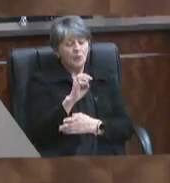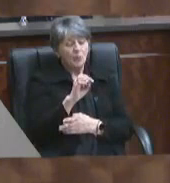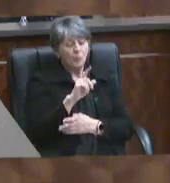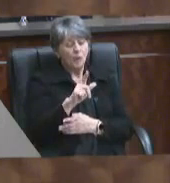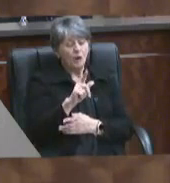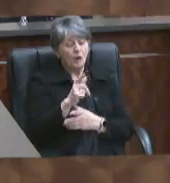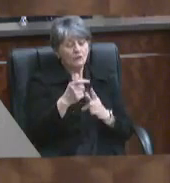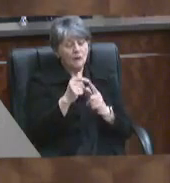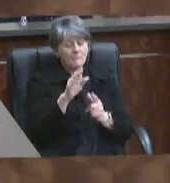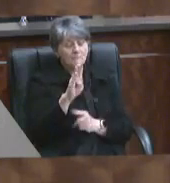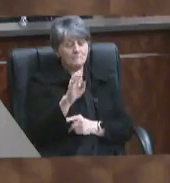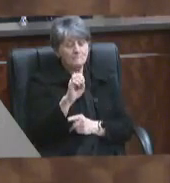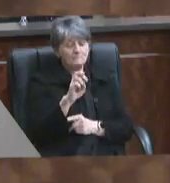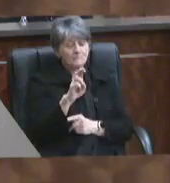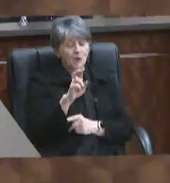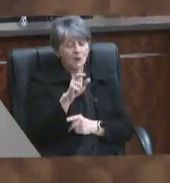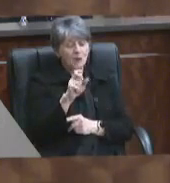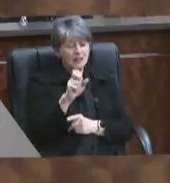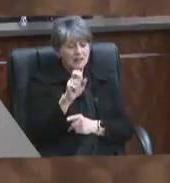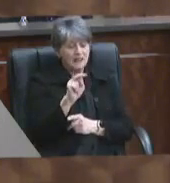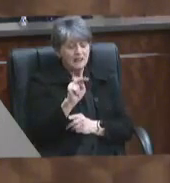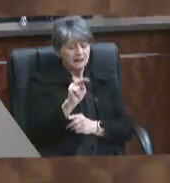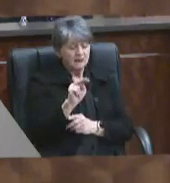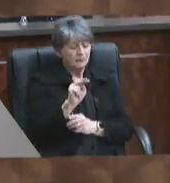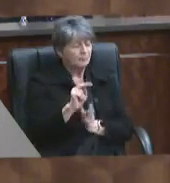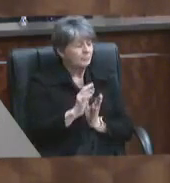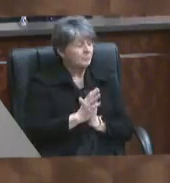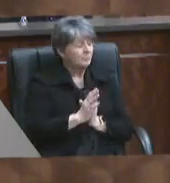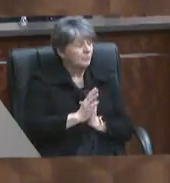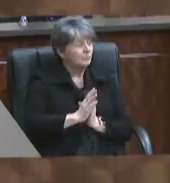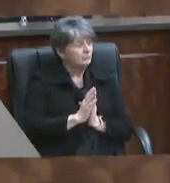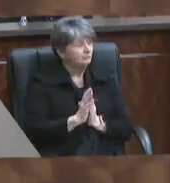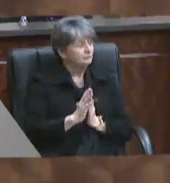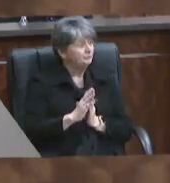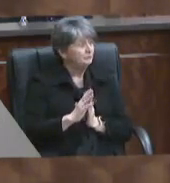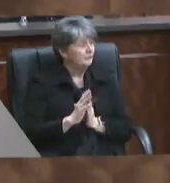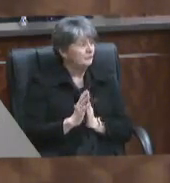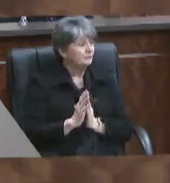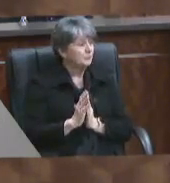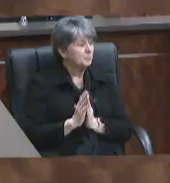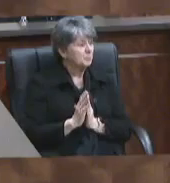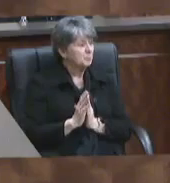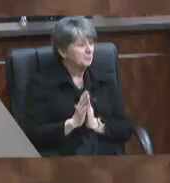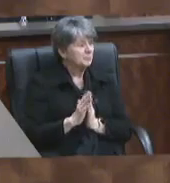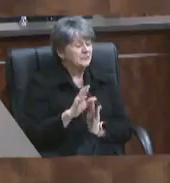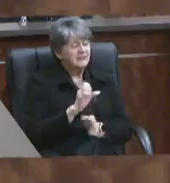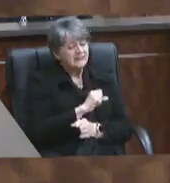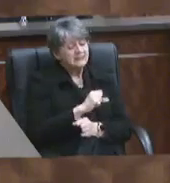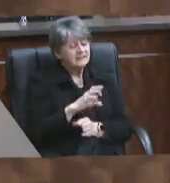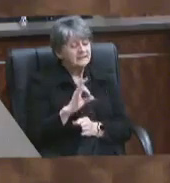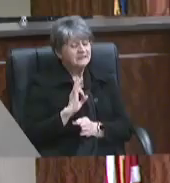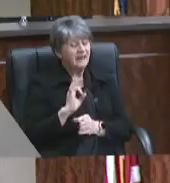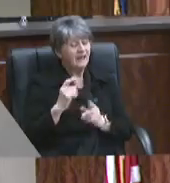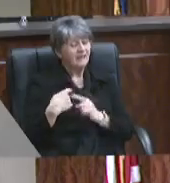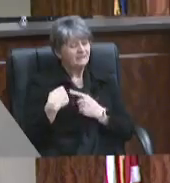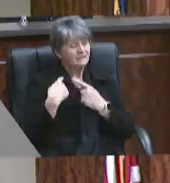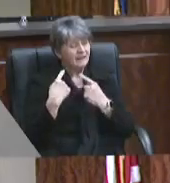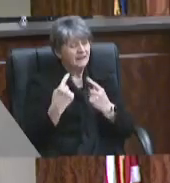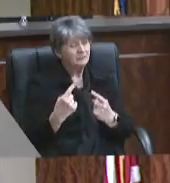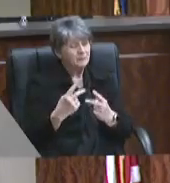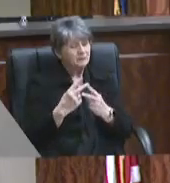Berlin. So staff has been very diligent putting that part